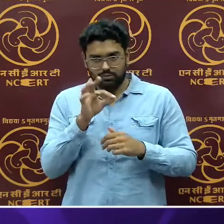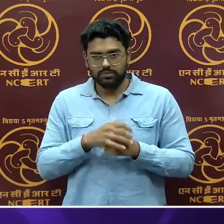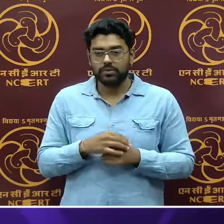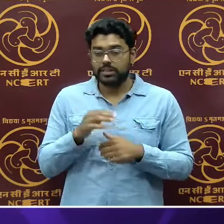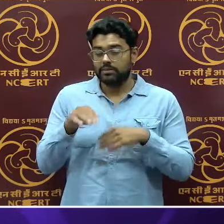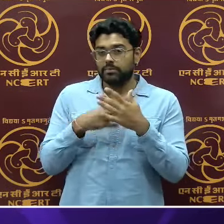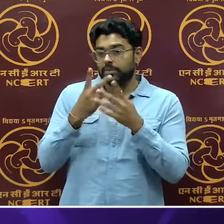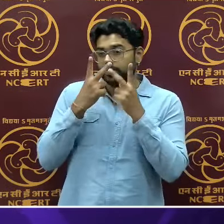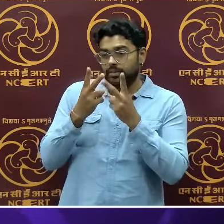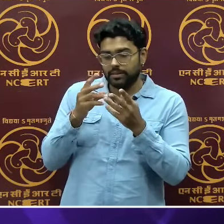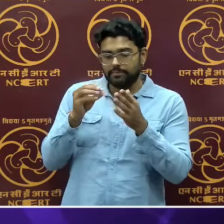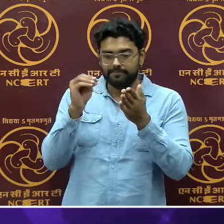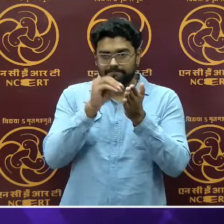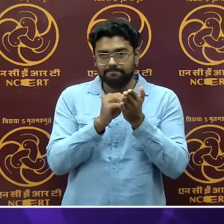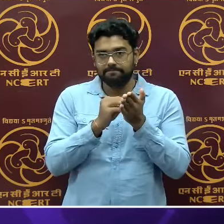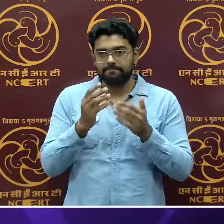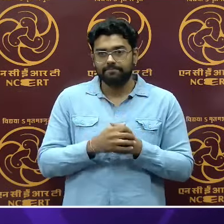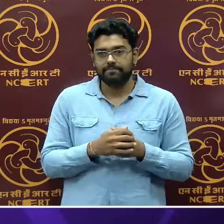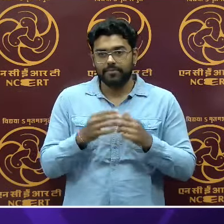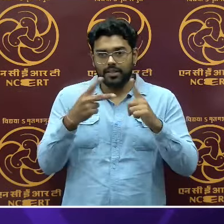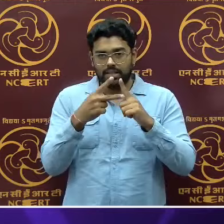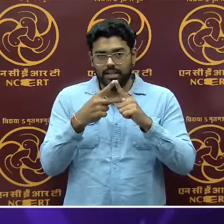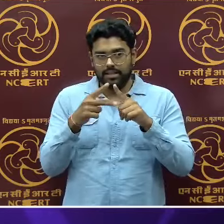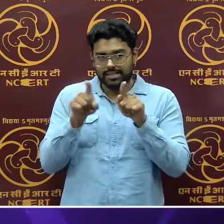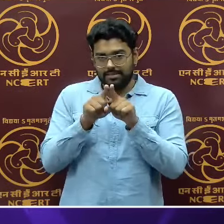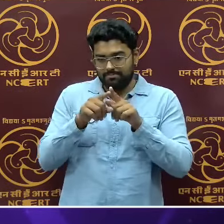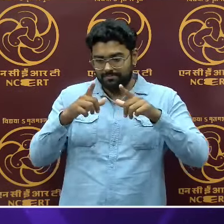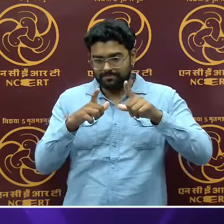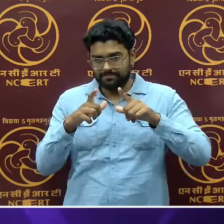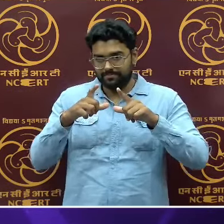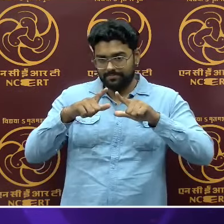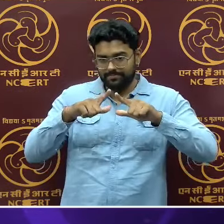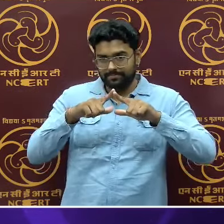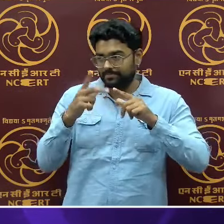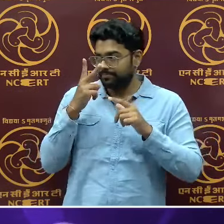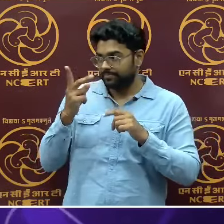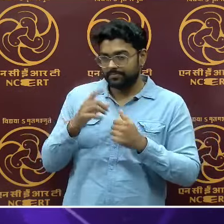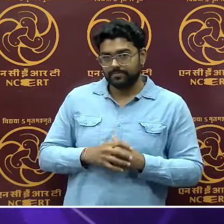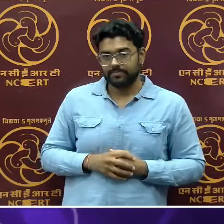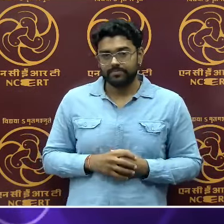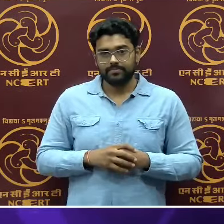see, I can place the triangle in this way.